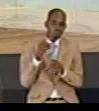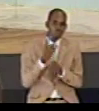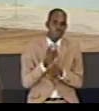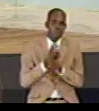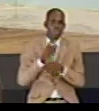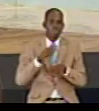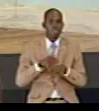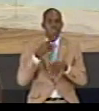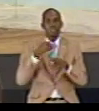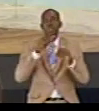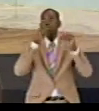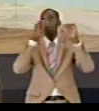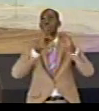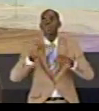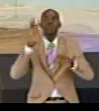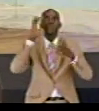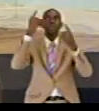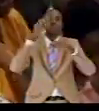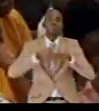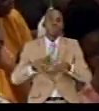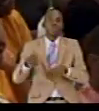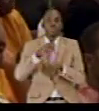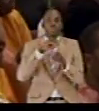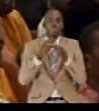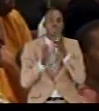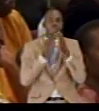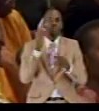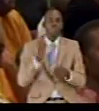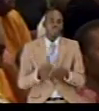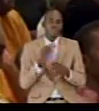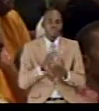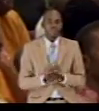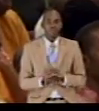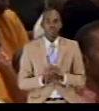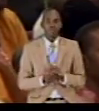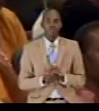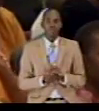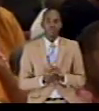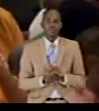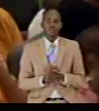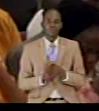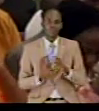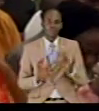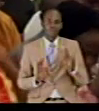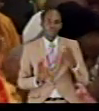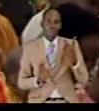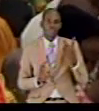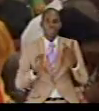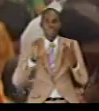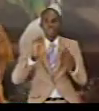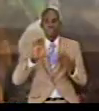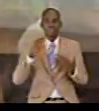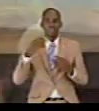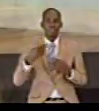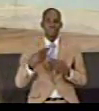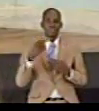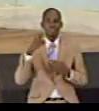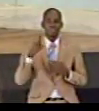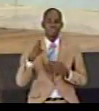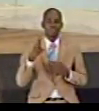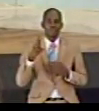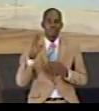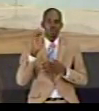blessing will come upon you in Jesus' name. Second Chronicles